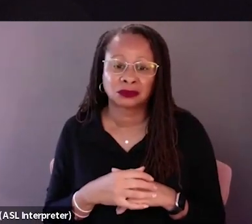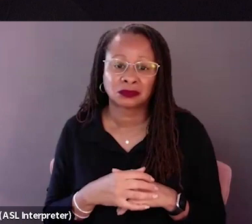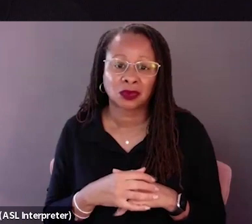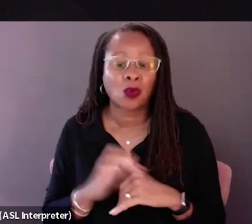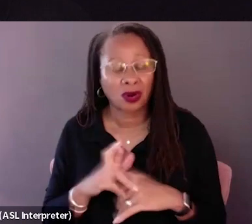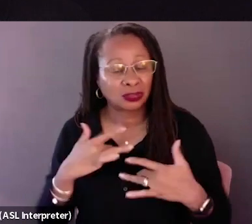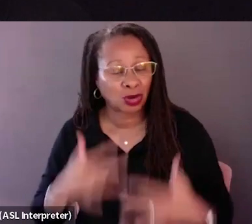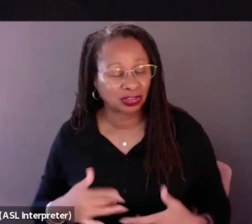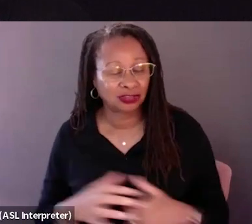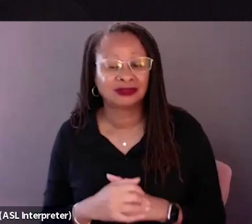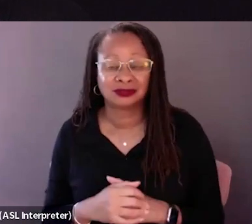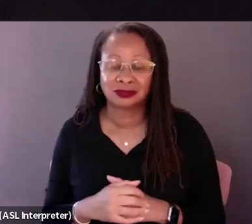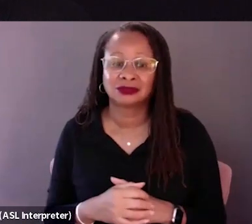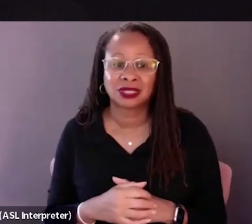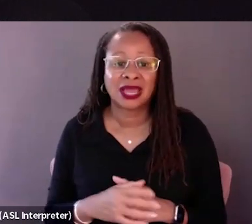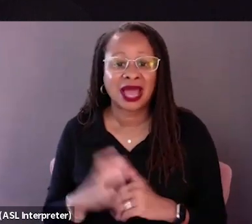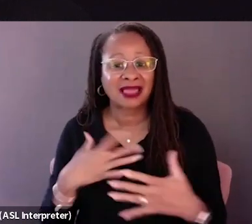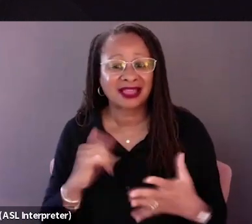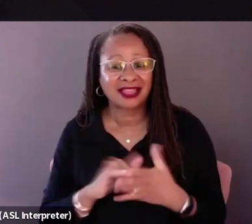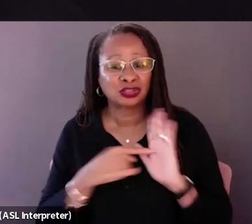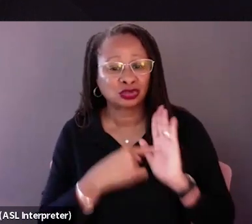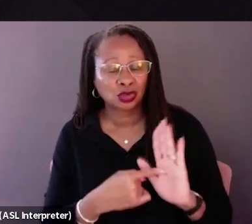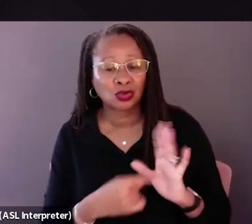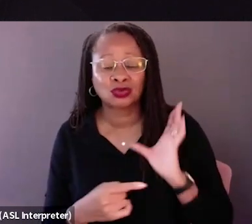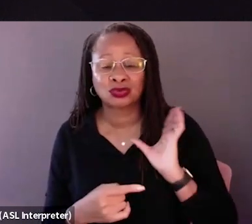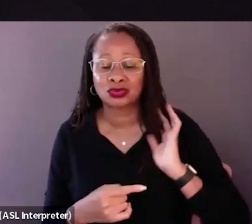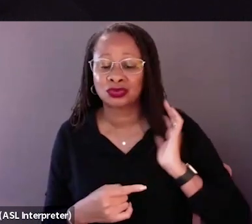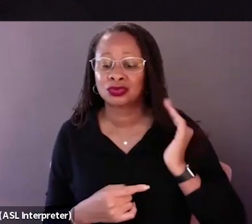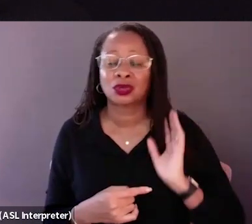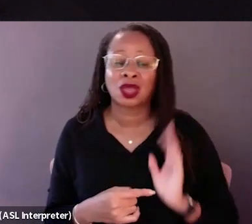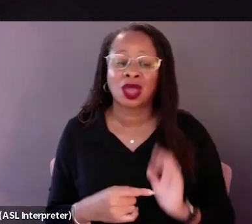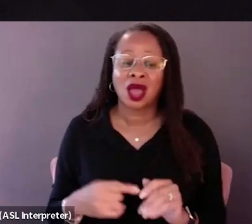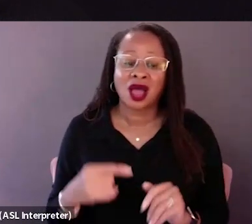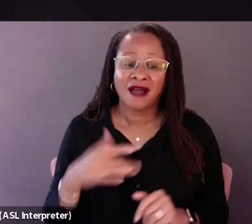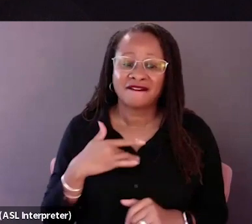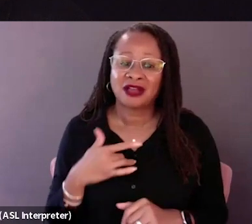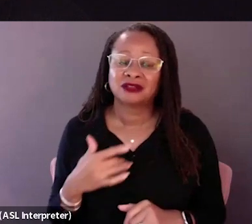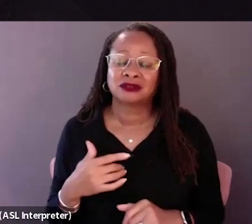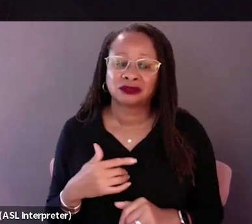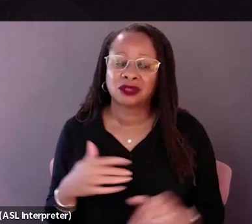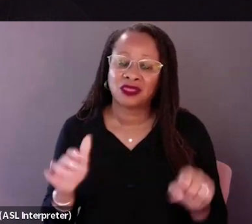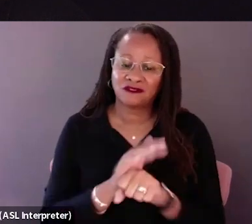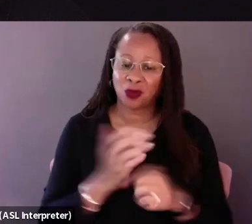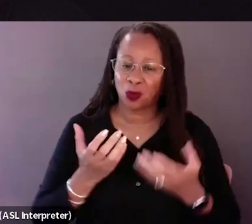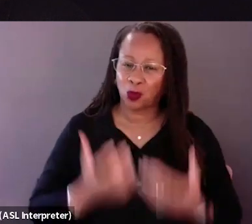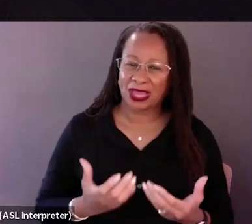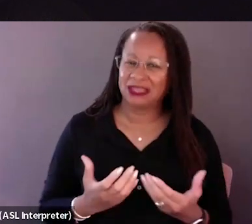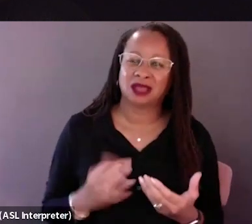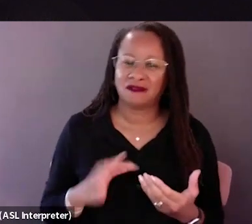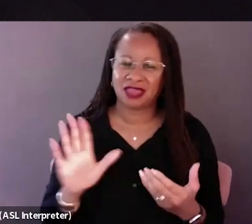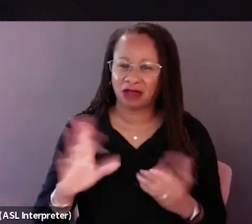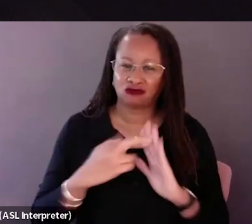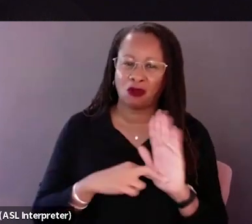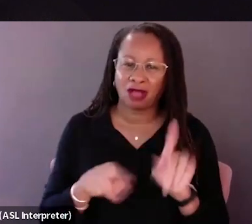shows kind of how I felt like actually the full weight of I felt the full weight of the presidency